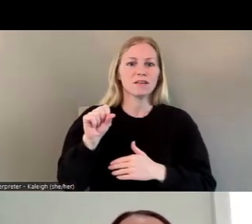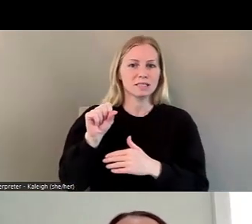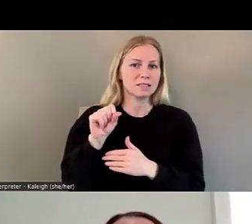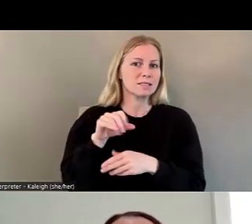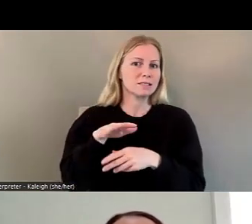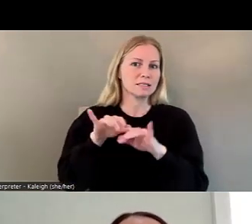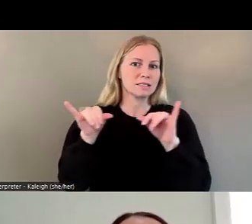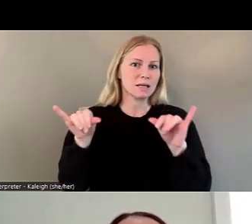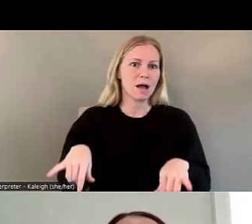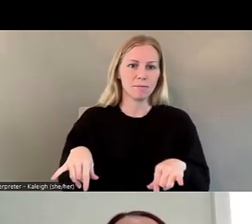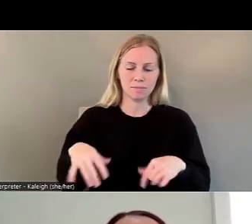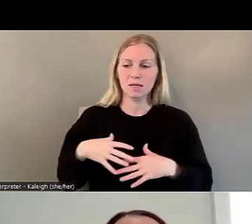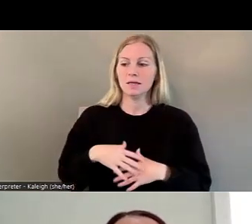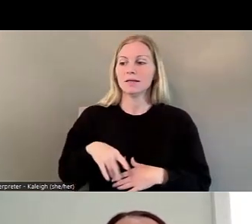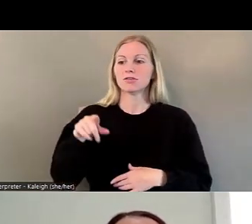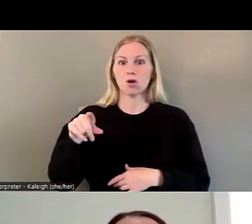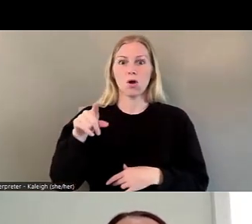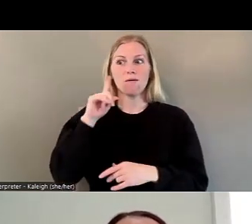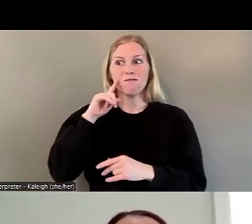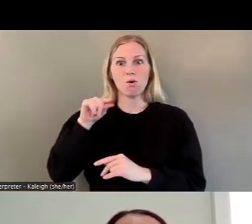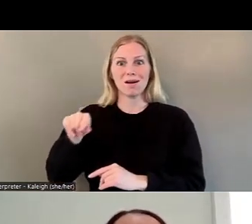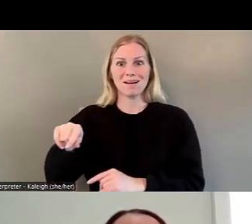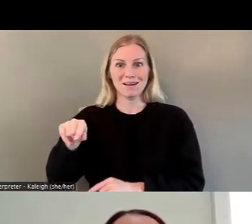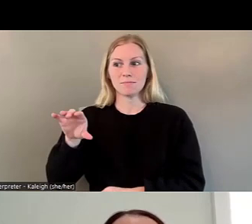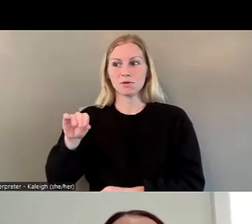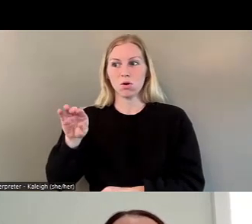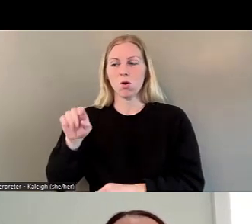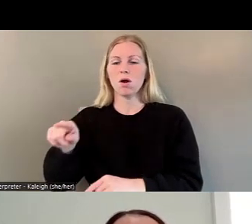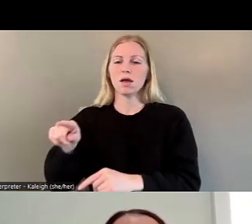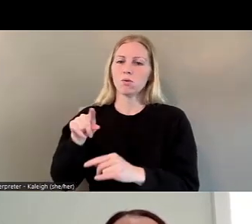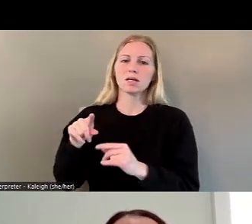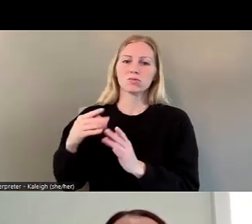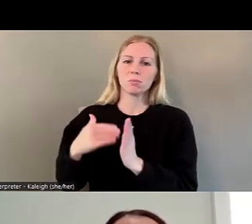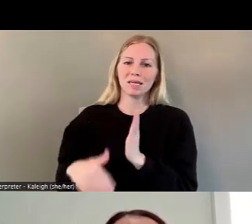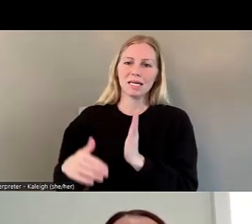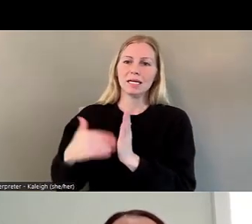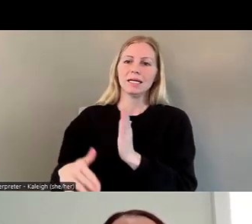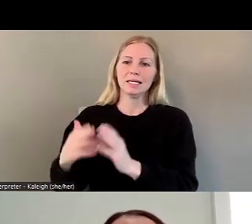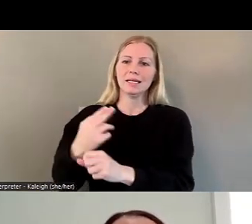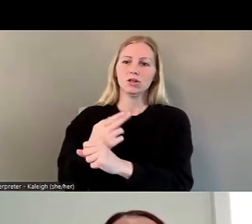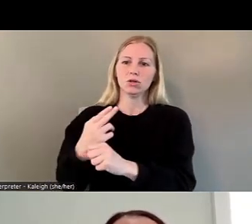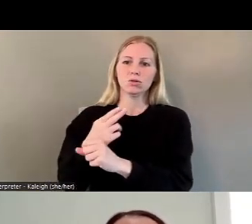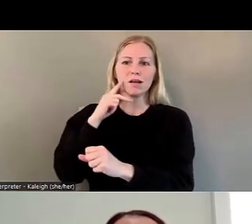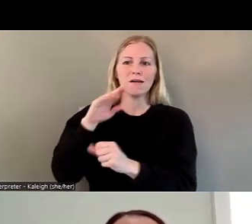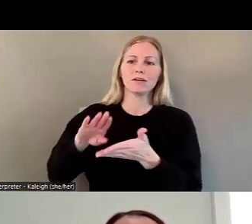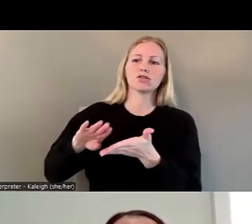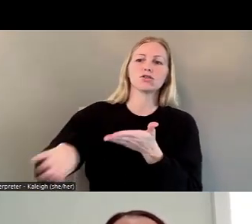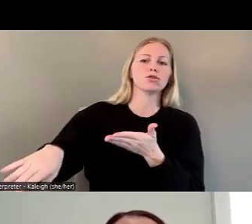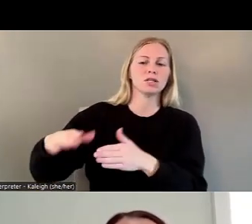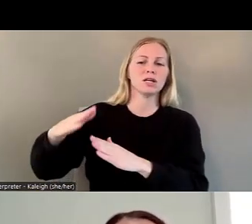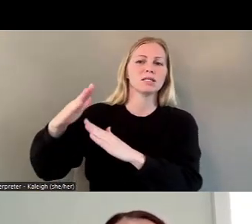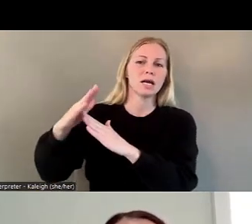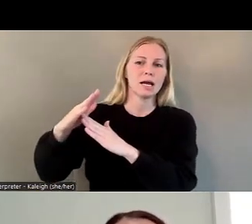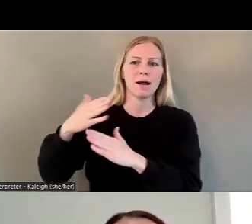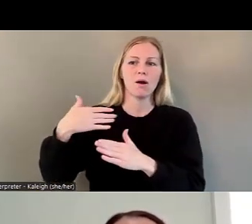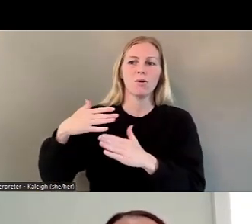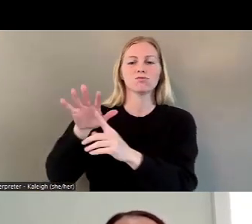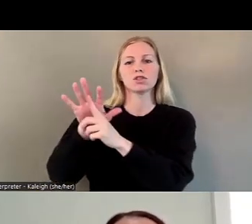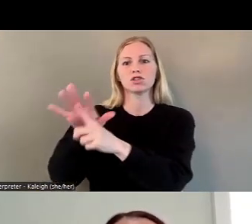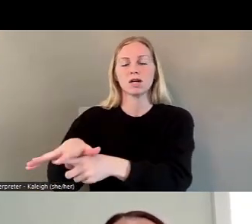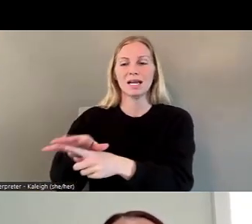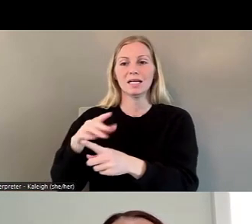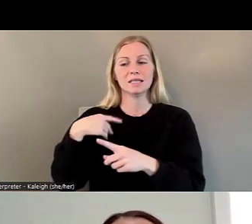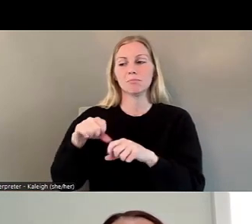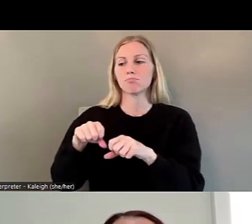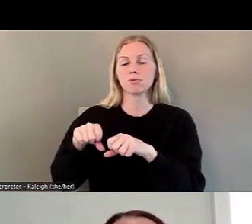repeated use of exclusionary timeout and restraint. Frankly, it broke our son, and we had a front row seat to see it happen. We